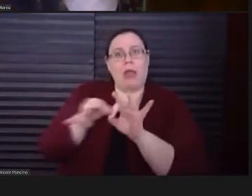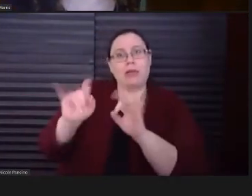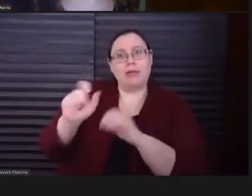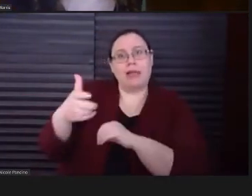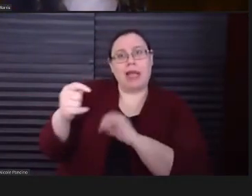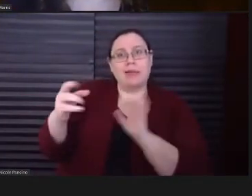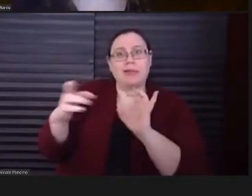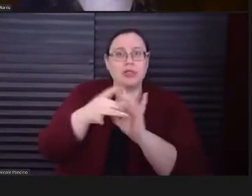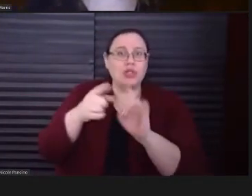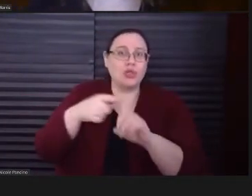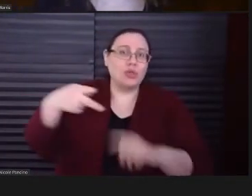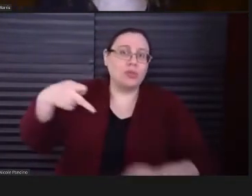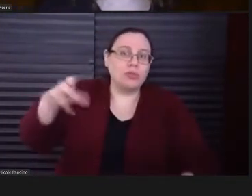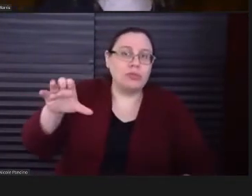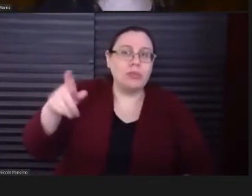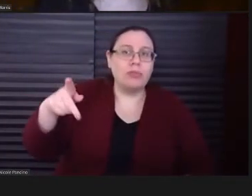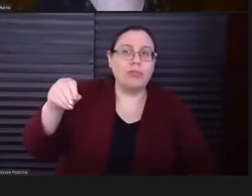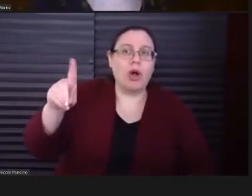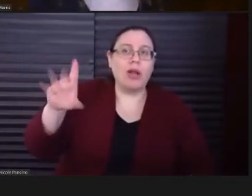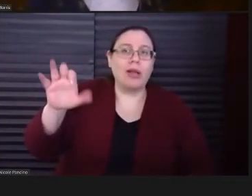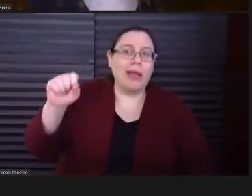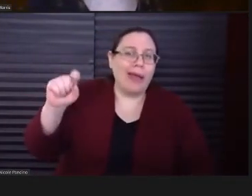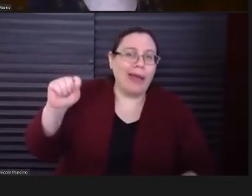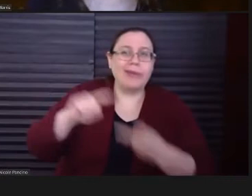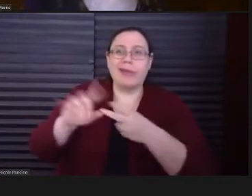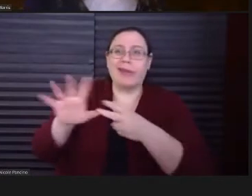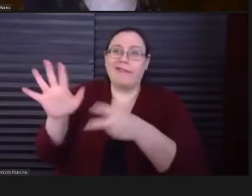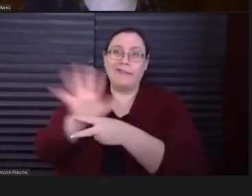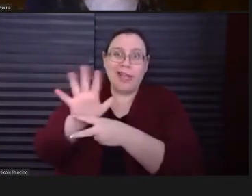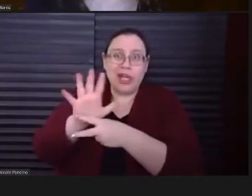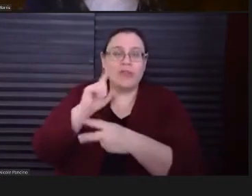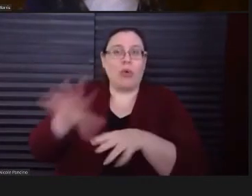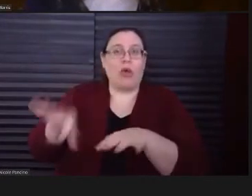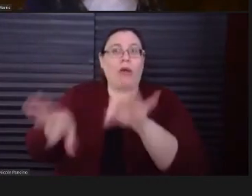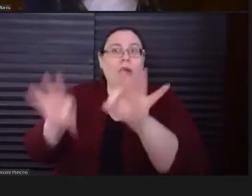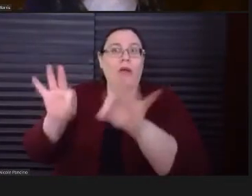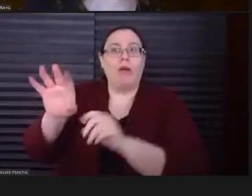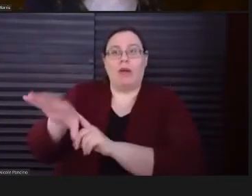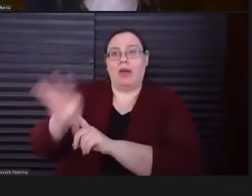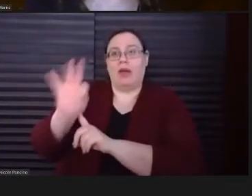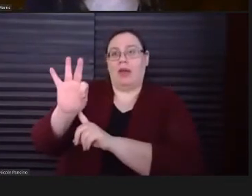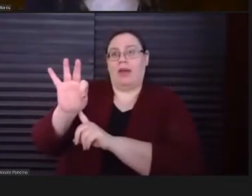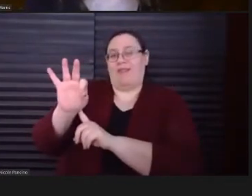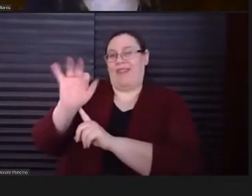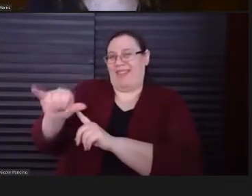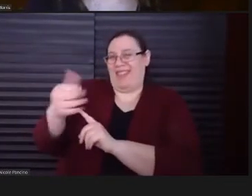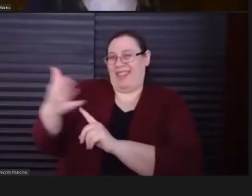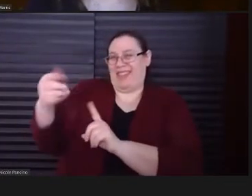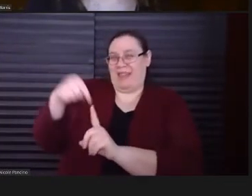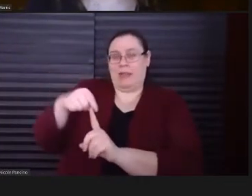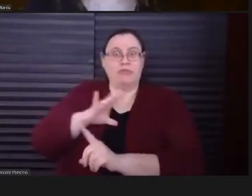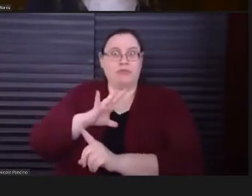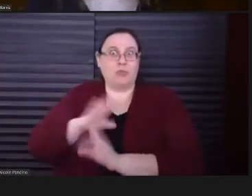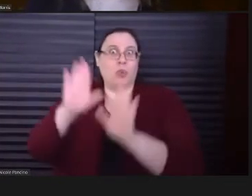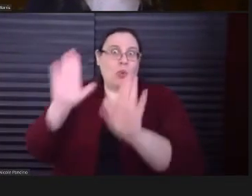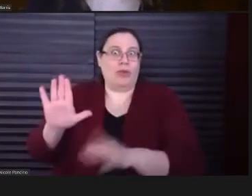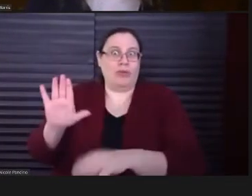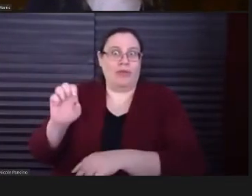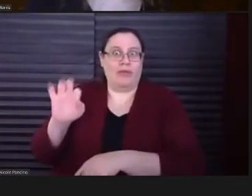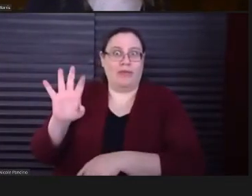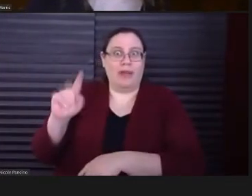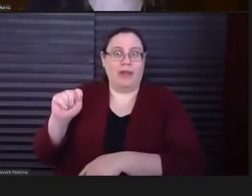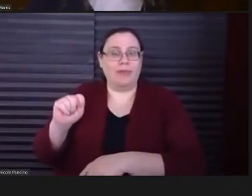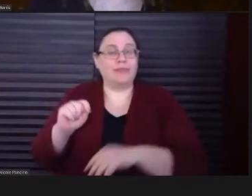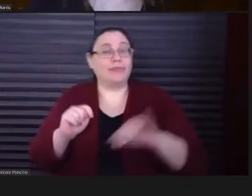podcasts and video in every platform to do discovery, and that's a wonderful additional effect. Thanks. And